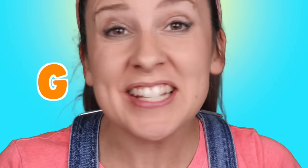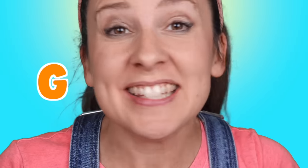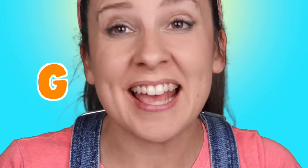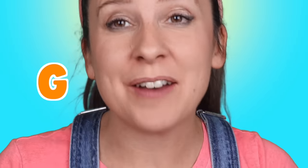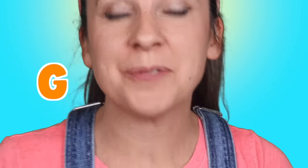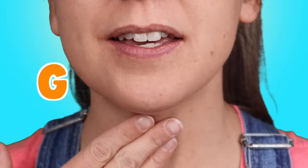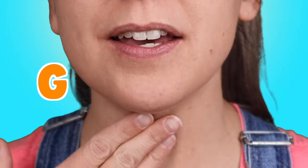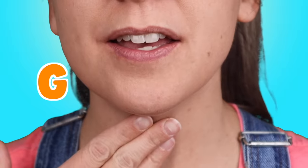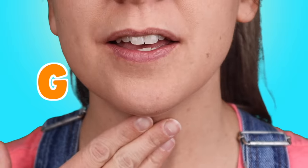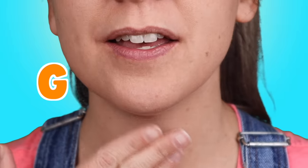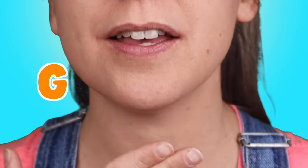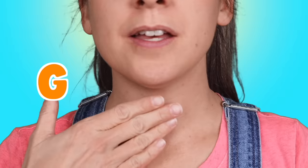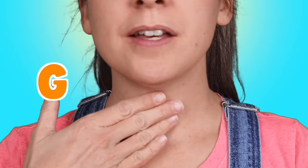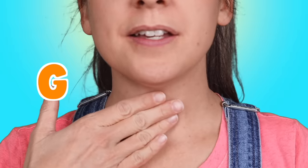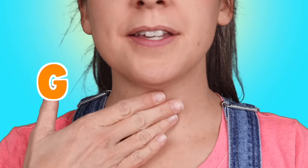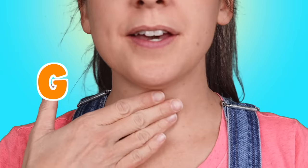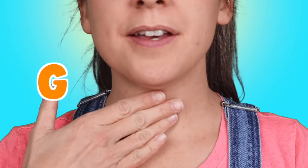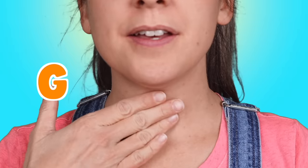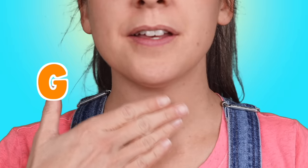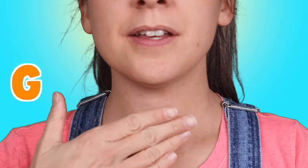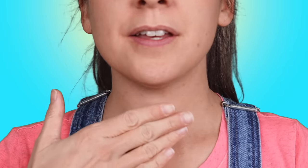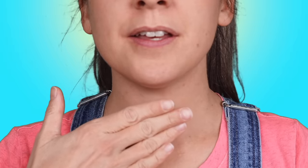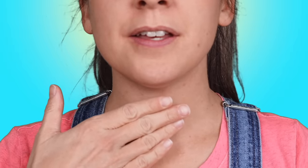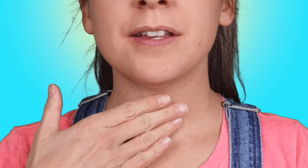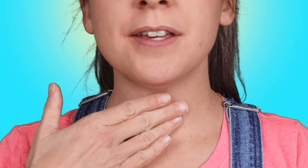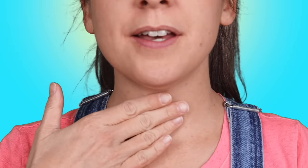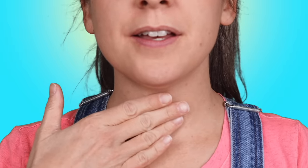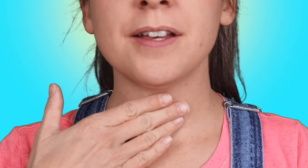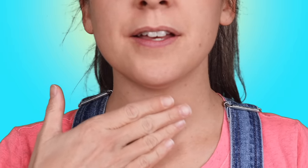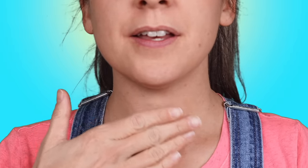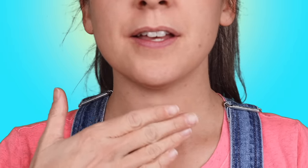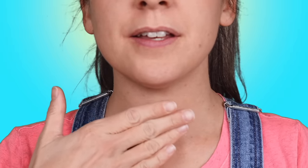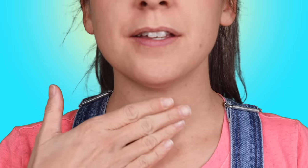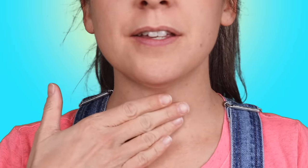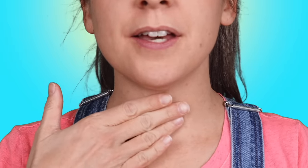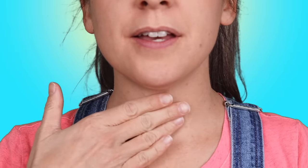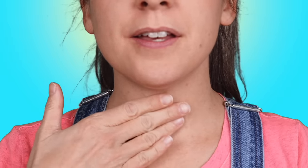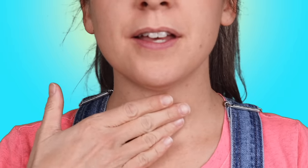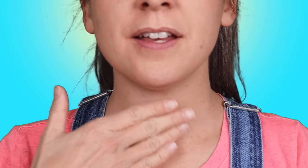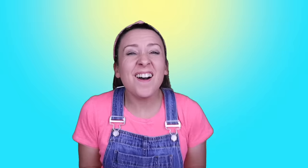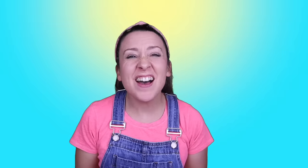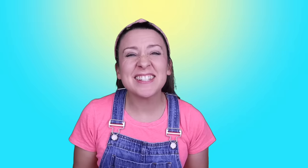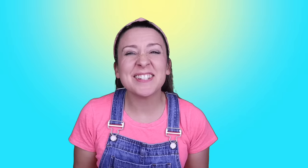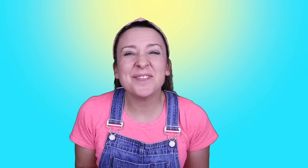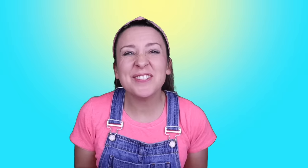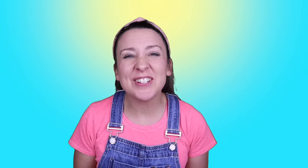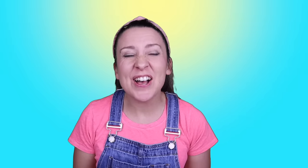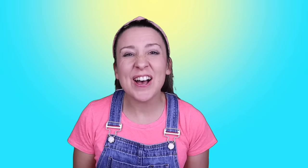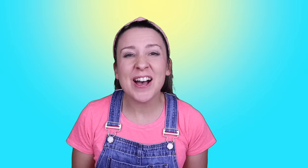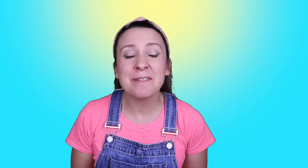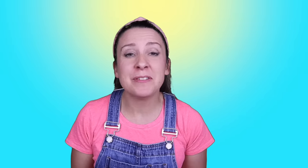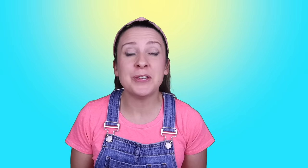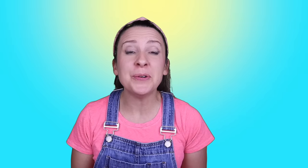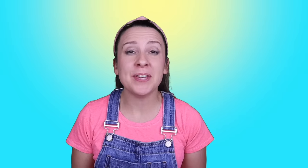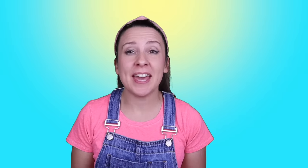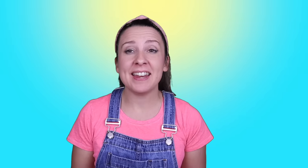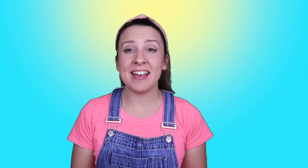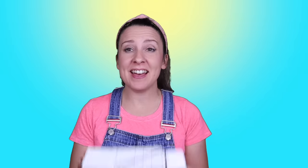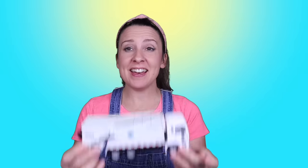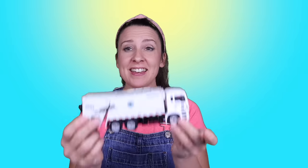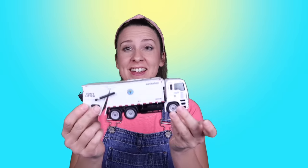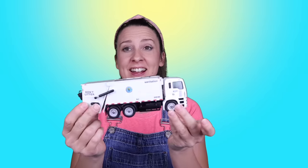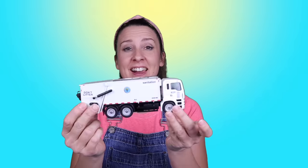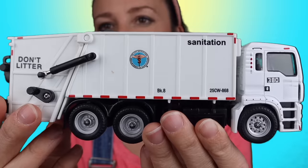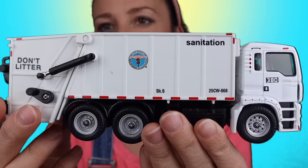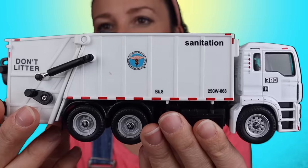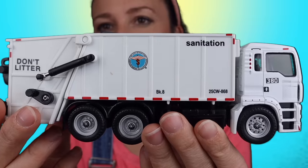Do the G sound. G, g, g, g. Awesome job! You get a